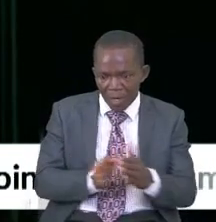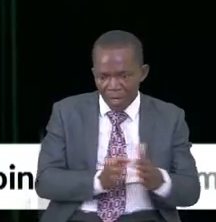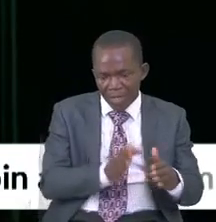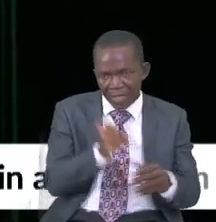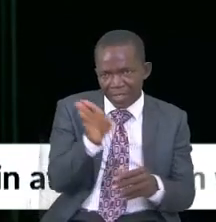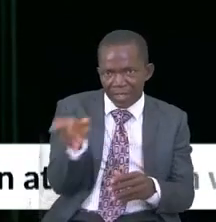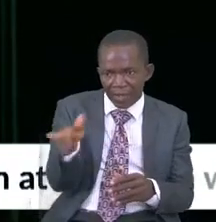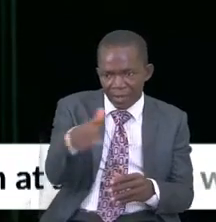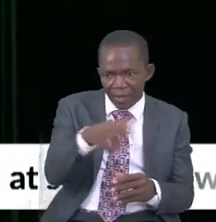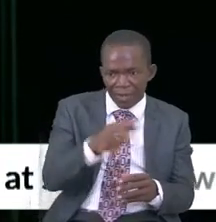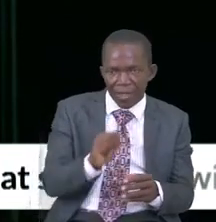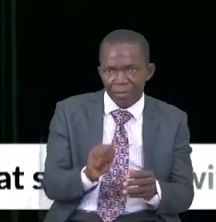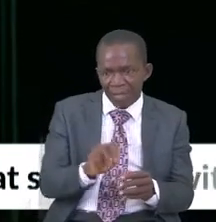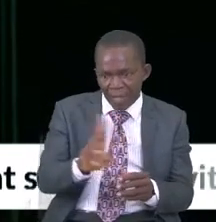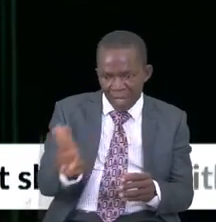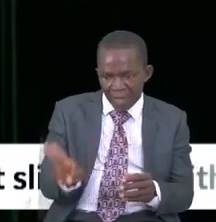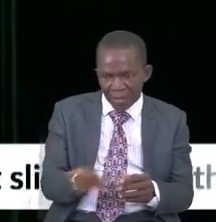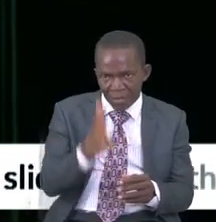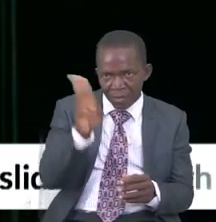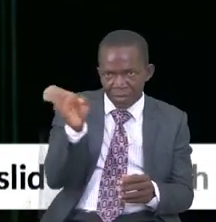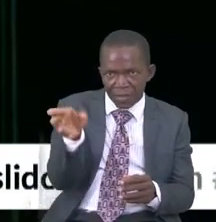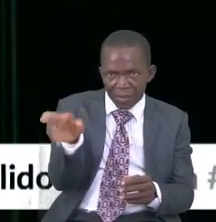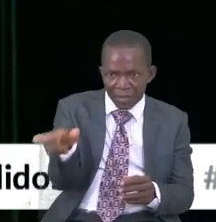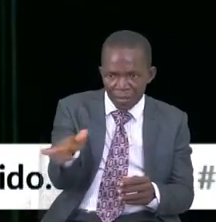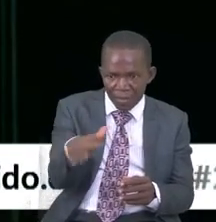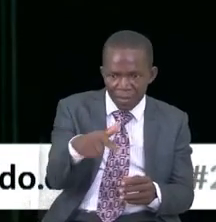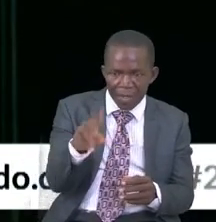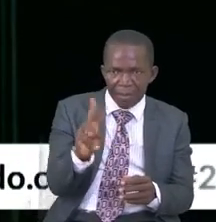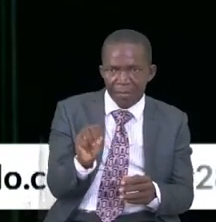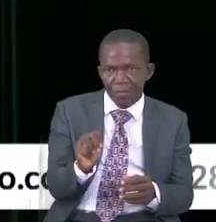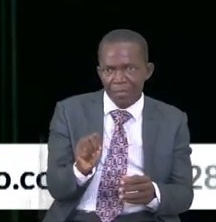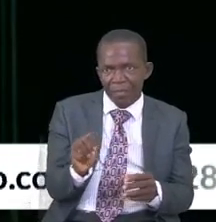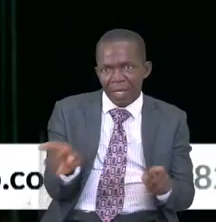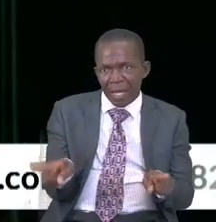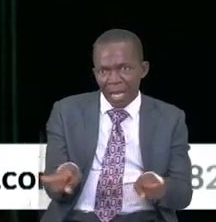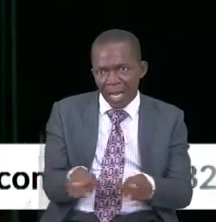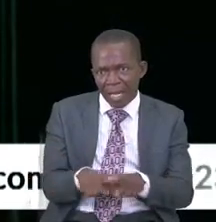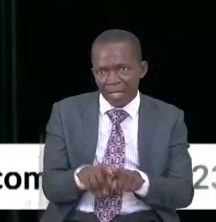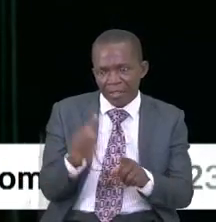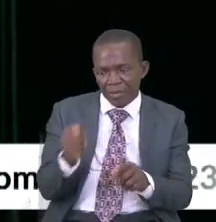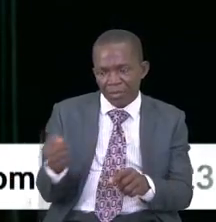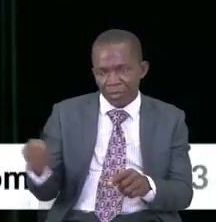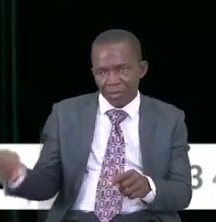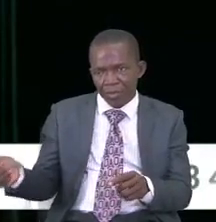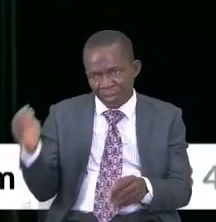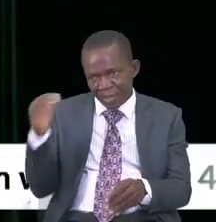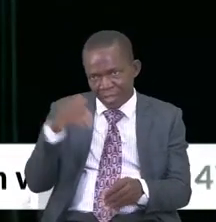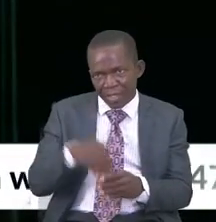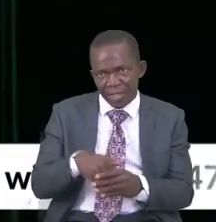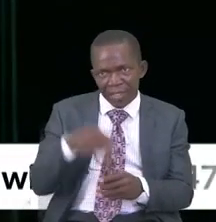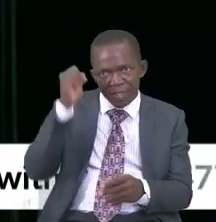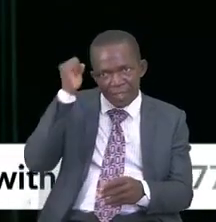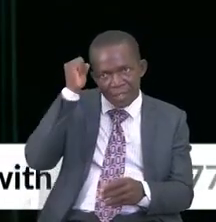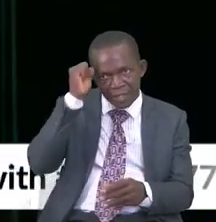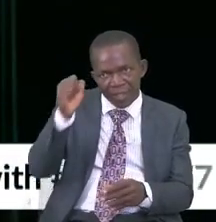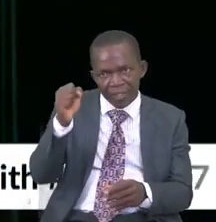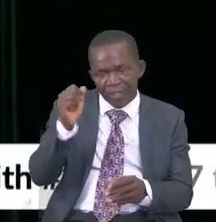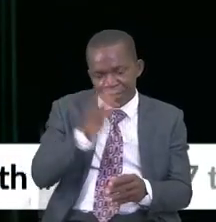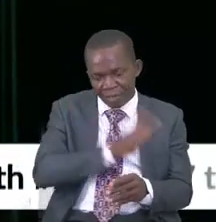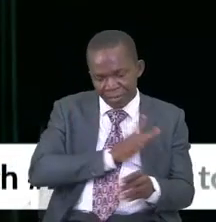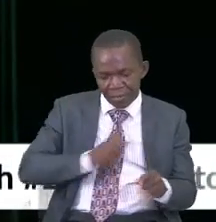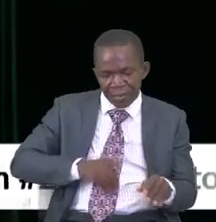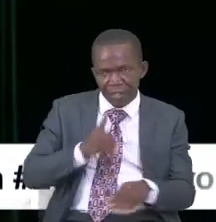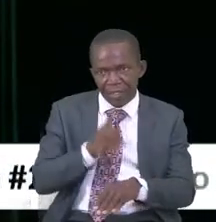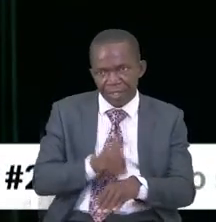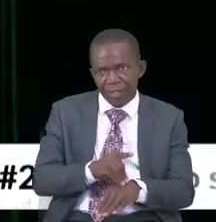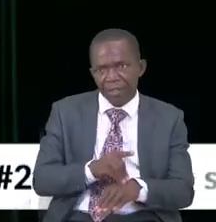will then use them as tools in his kingdom. And that kingdom